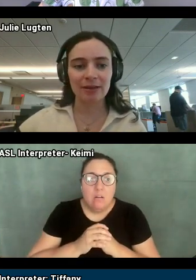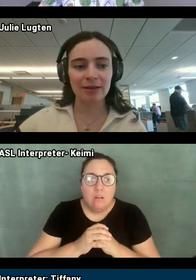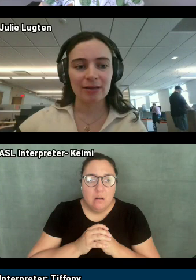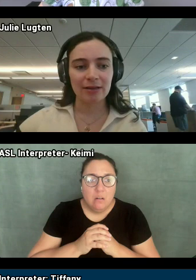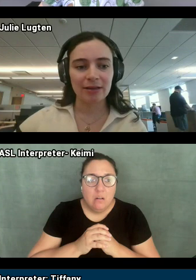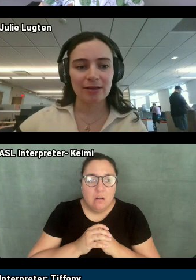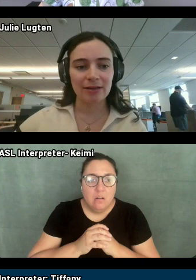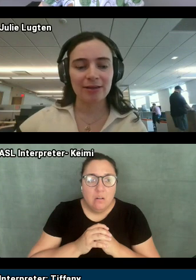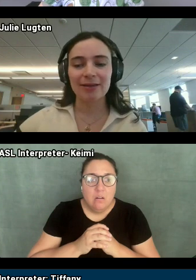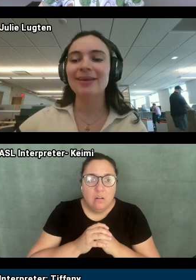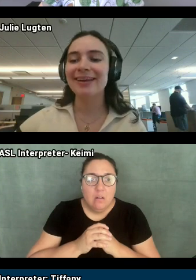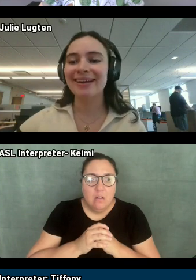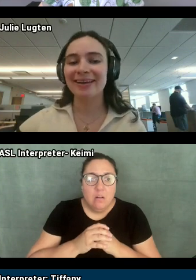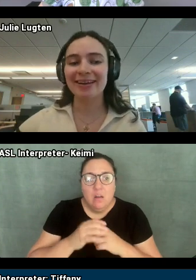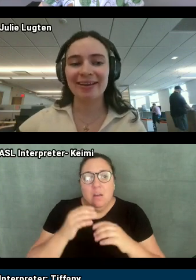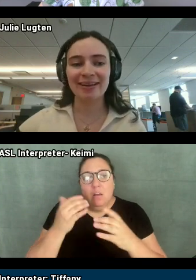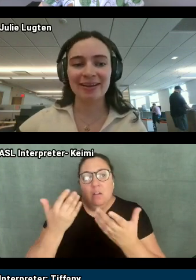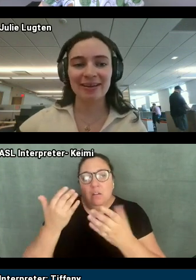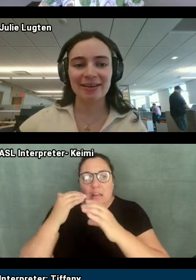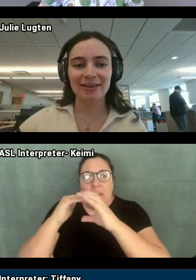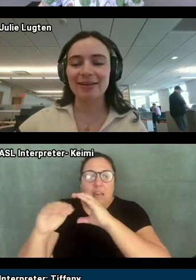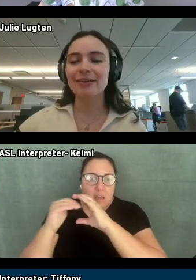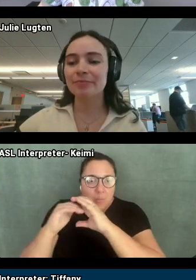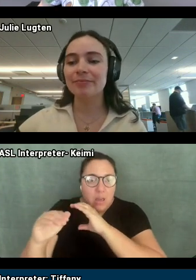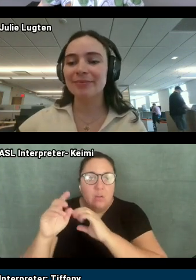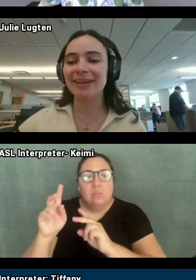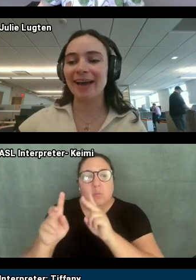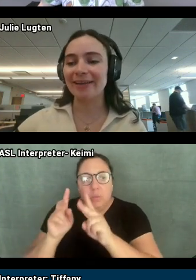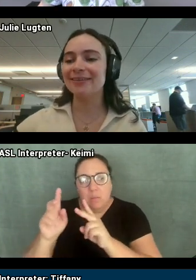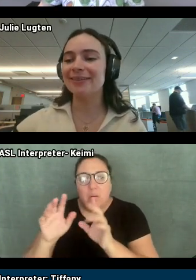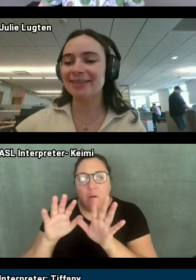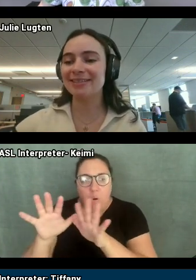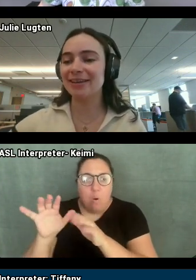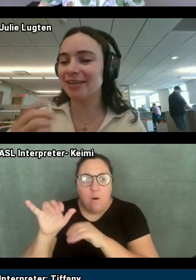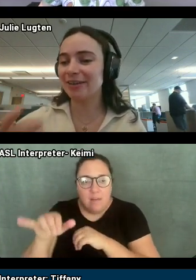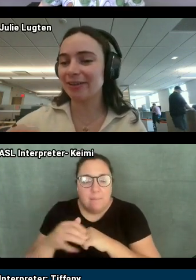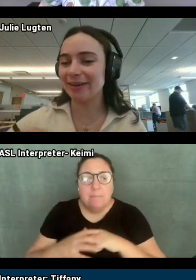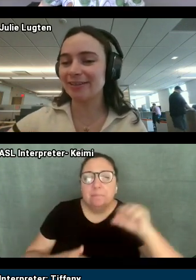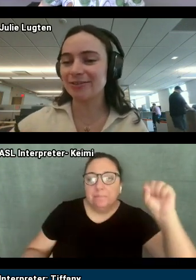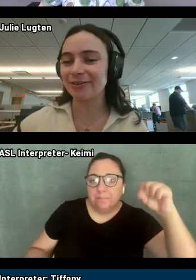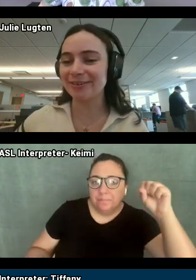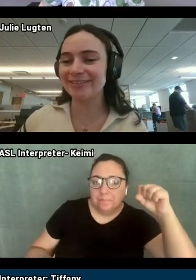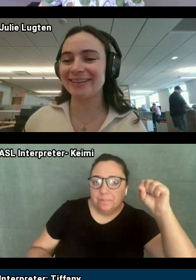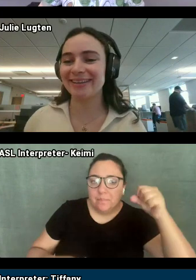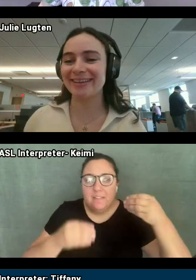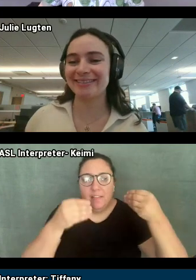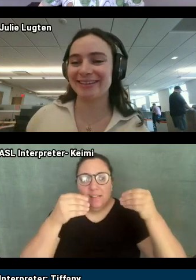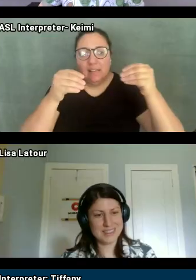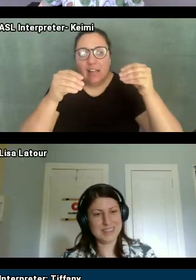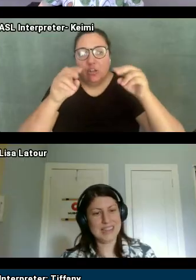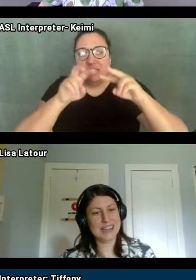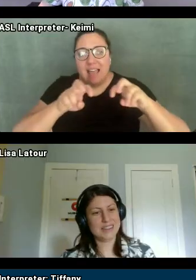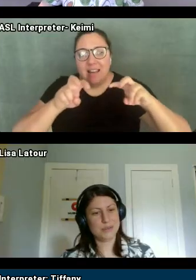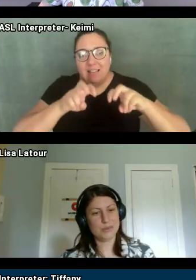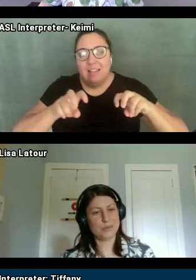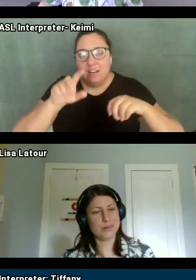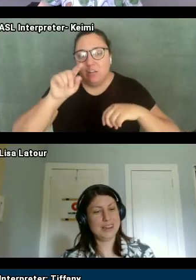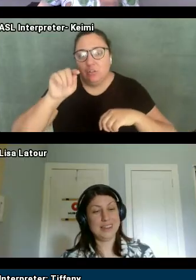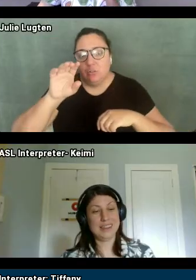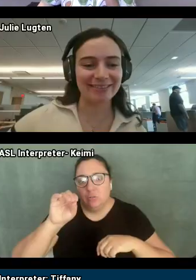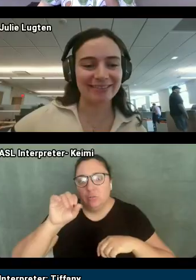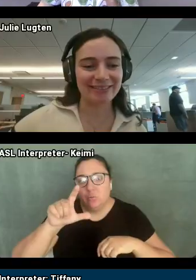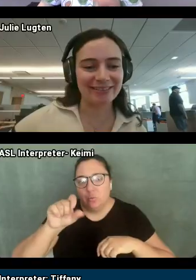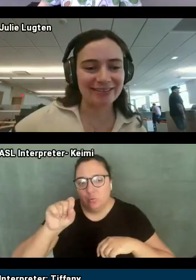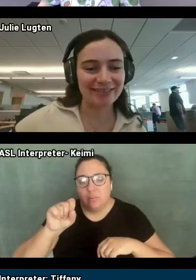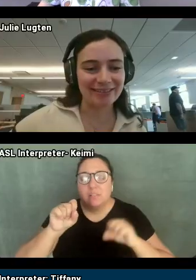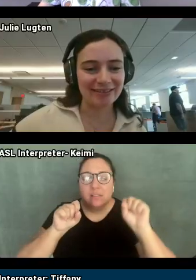whatchamacallit, you know, their email people, all of that stuff, then. Yeah, the sales analytics tools. Yeah, that's where I would